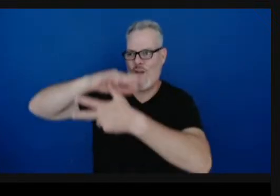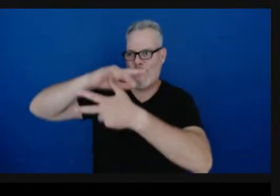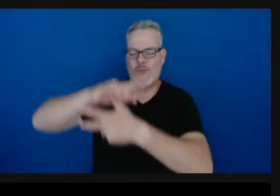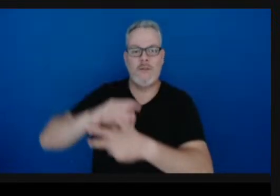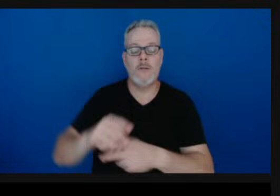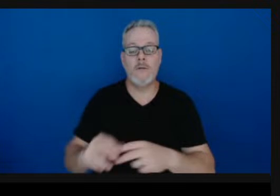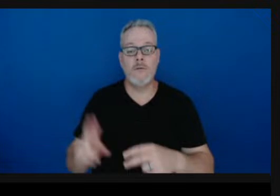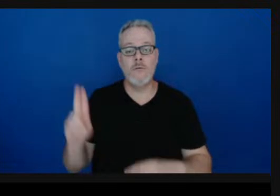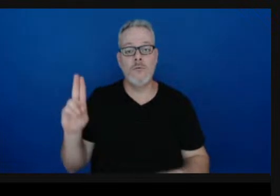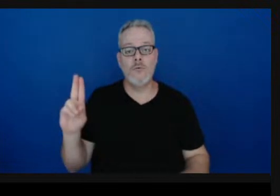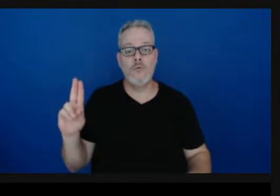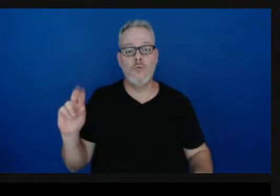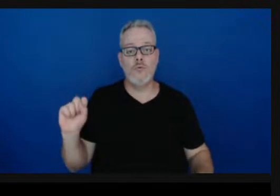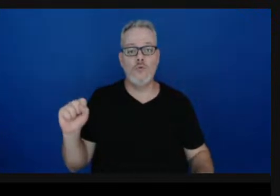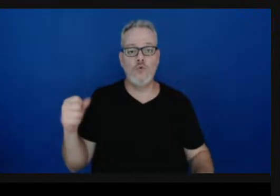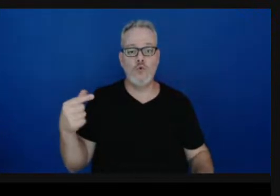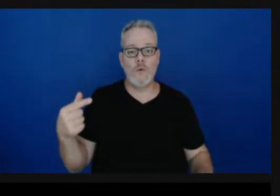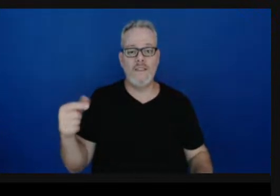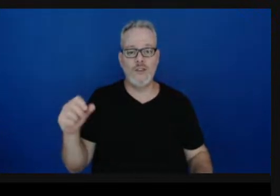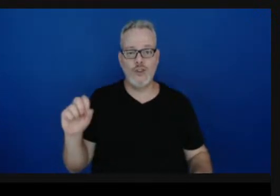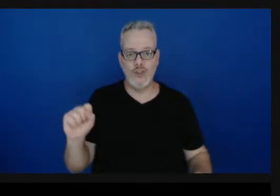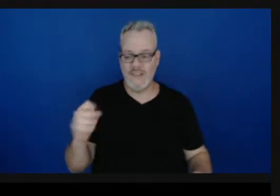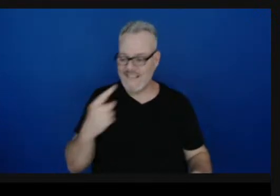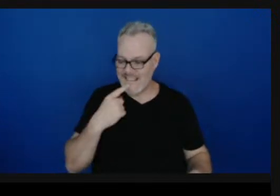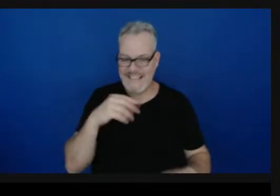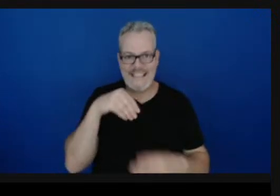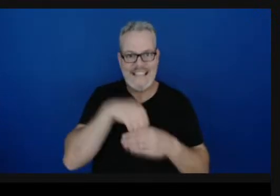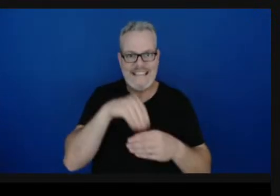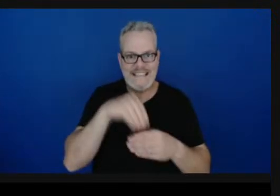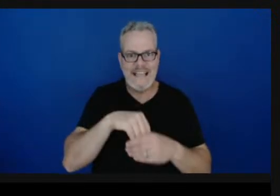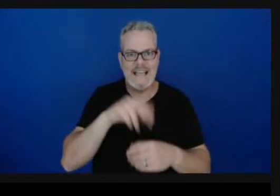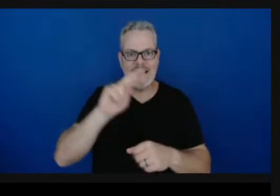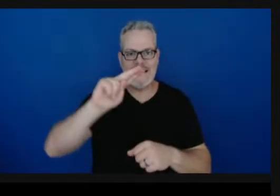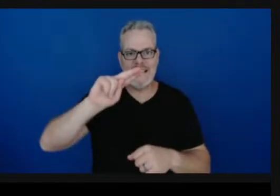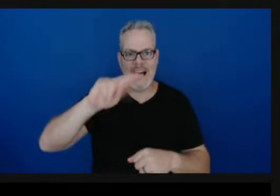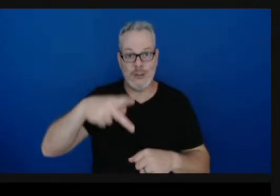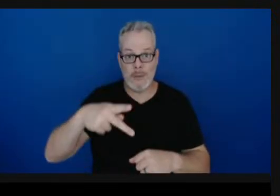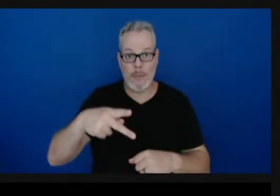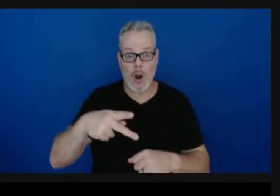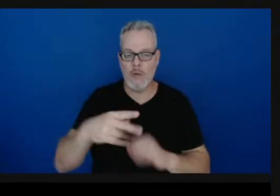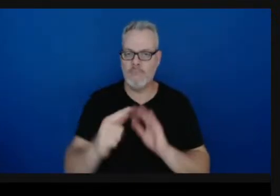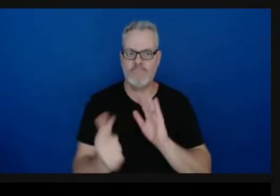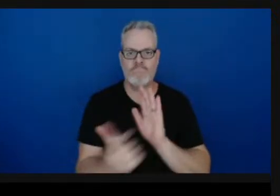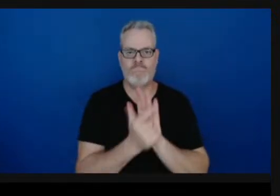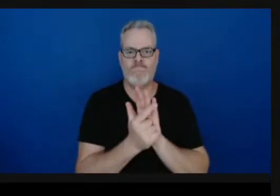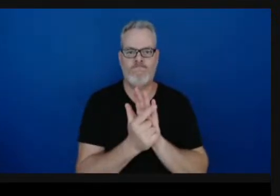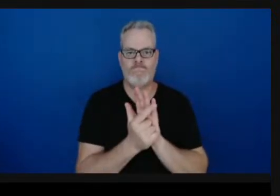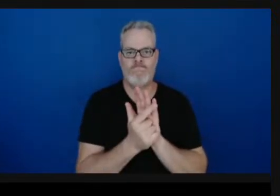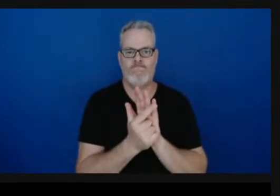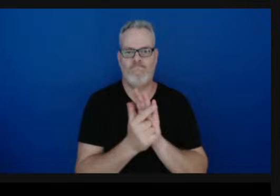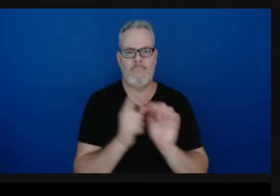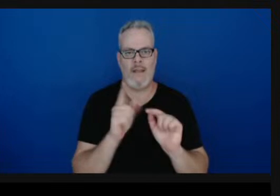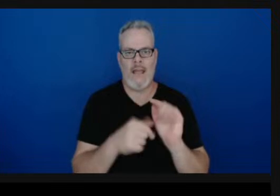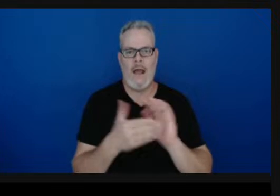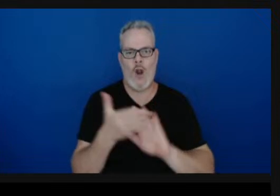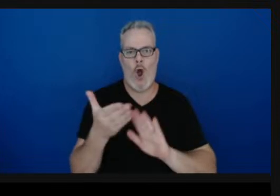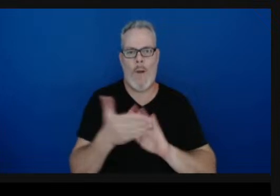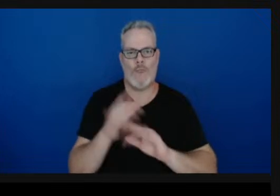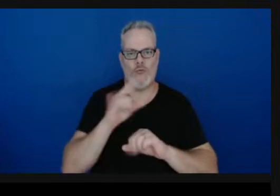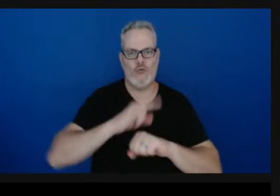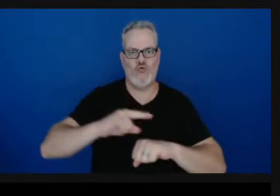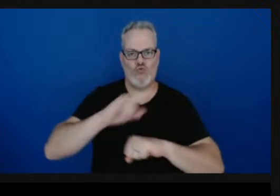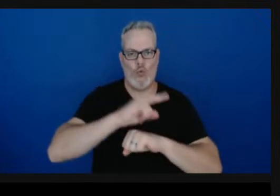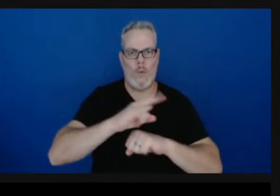USGS, it's more to note that inside the national park, drones are illegal to operate. You have to have special permission to do